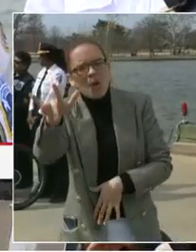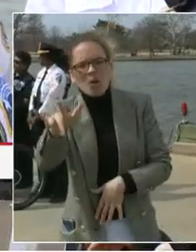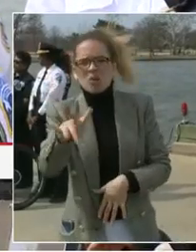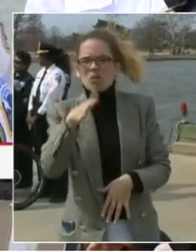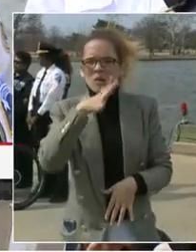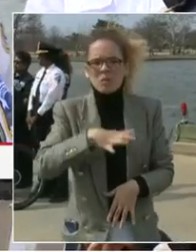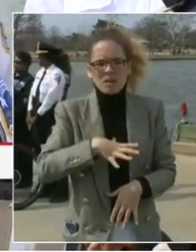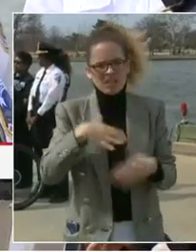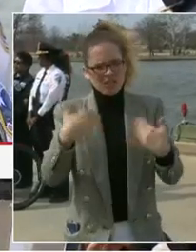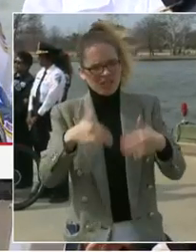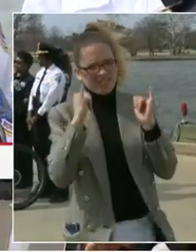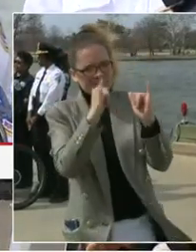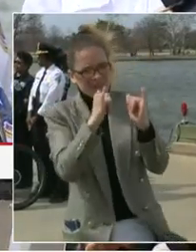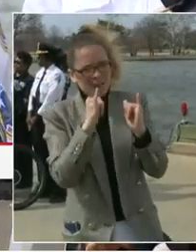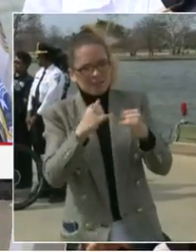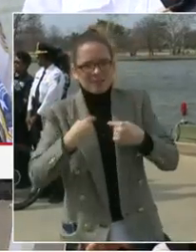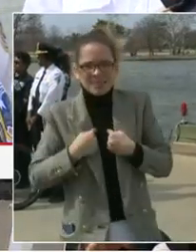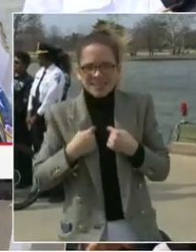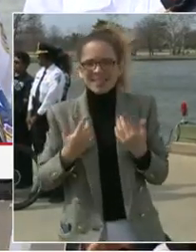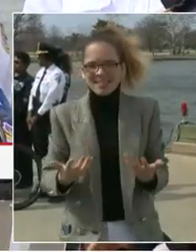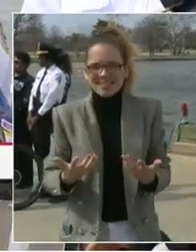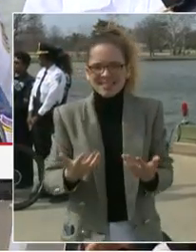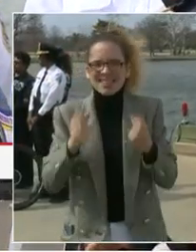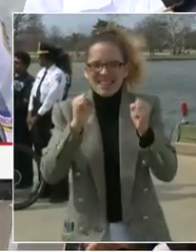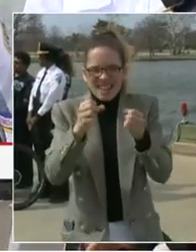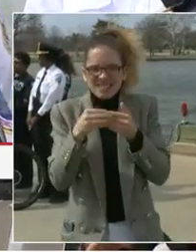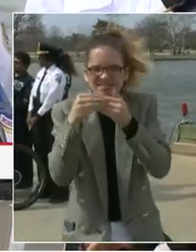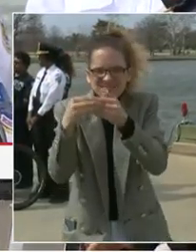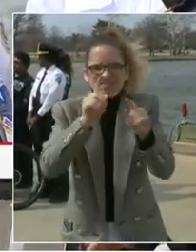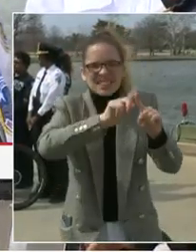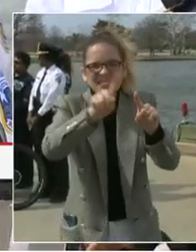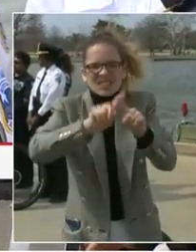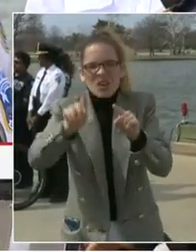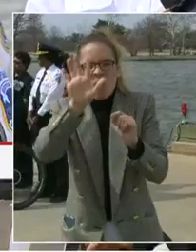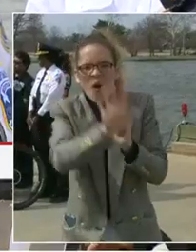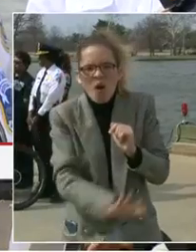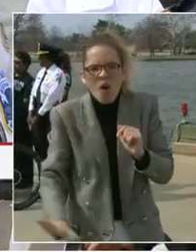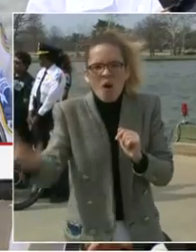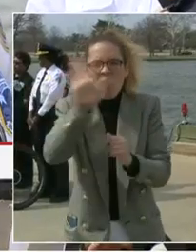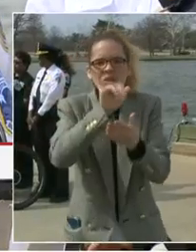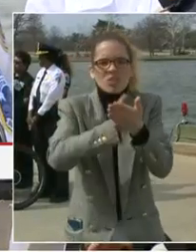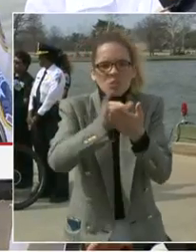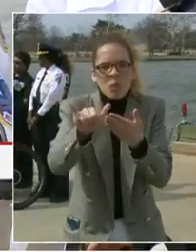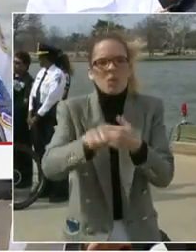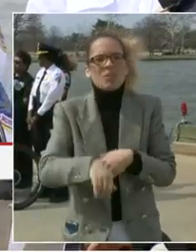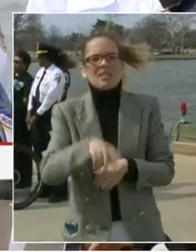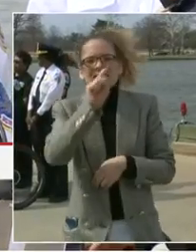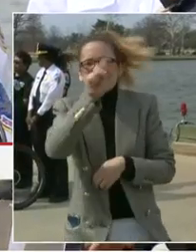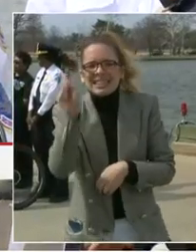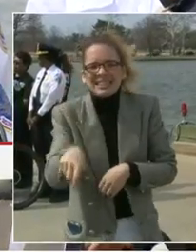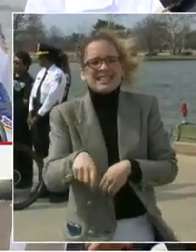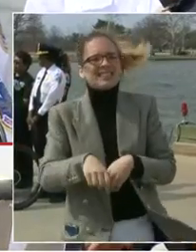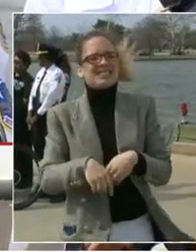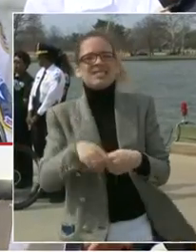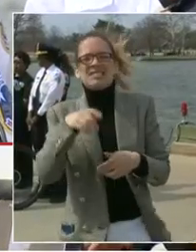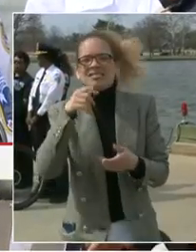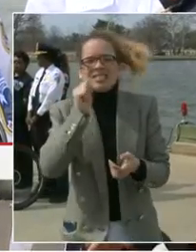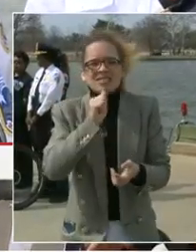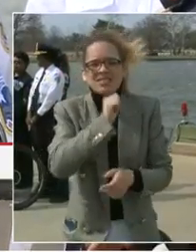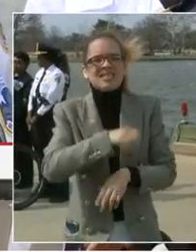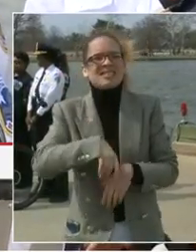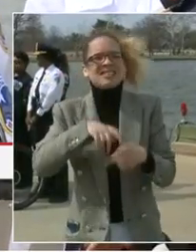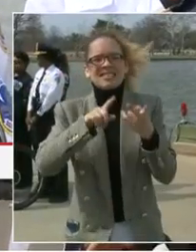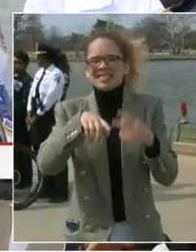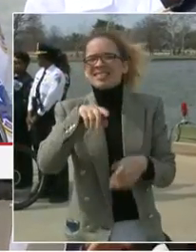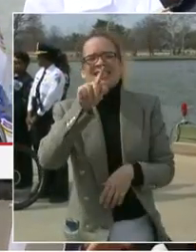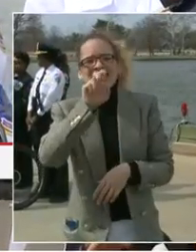me lead police departments in major cities around the nation, in New York, Philadelphia, Phoenix, and Memphis. This is no longer the exception